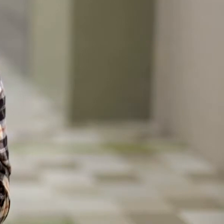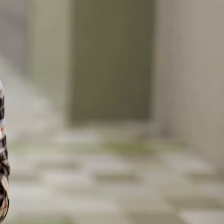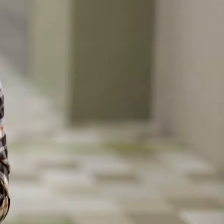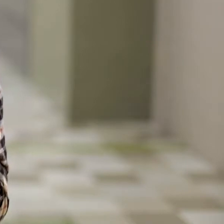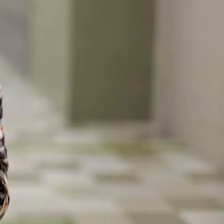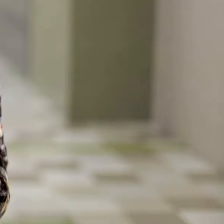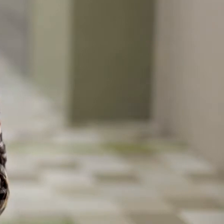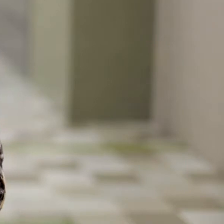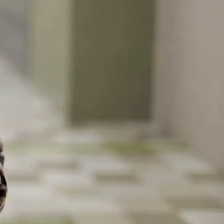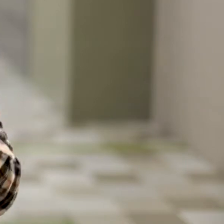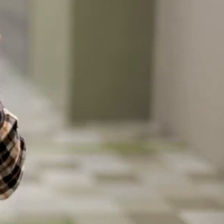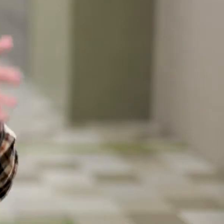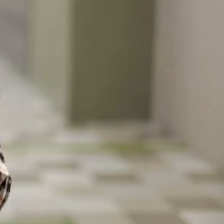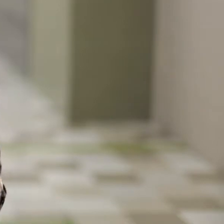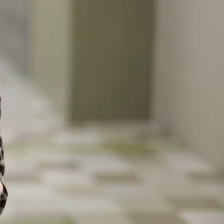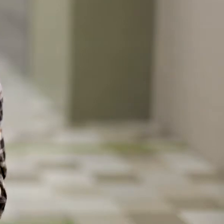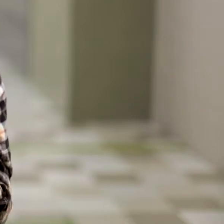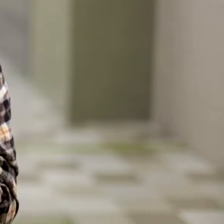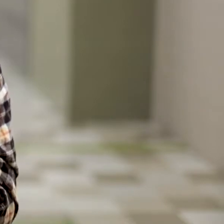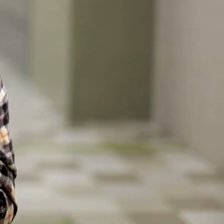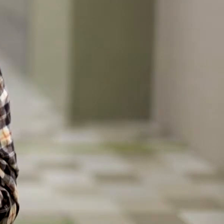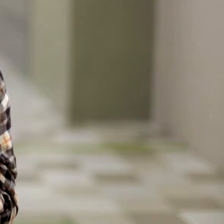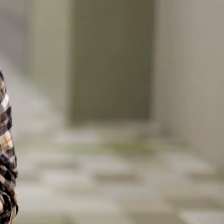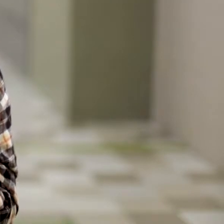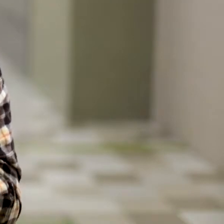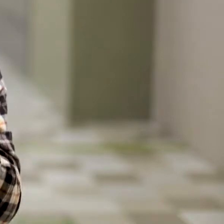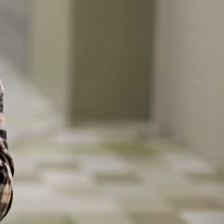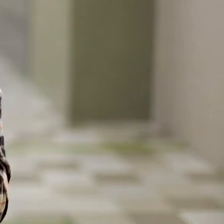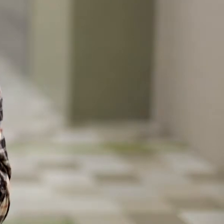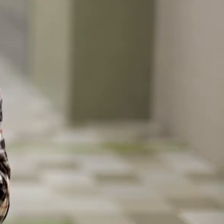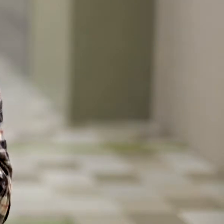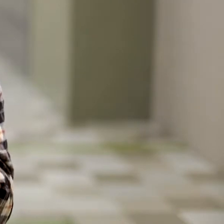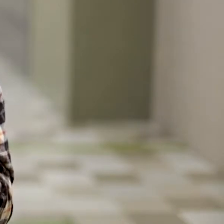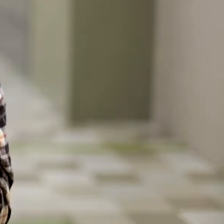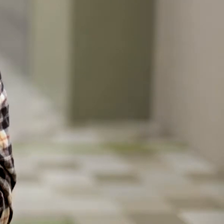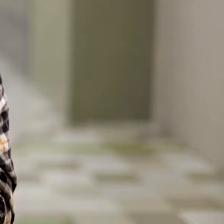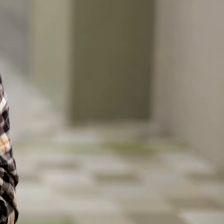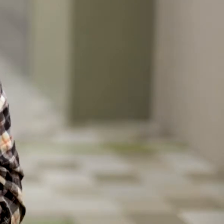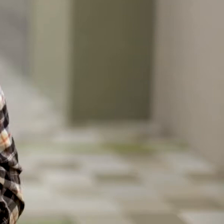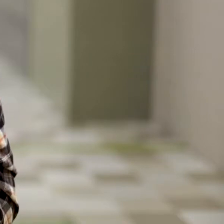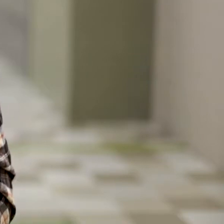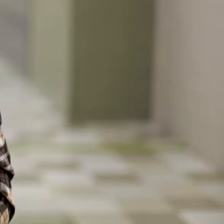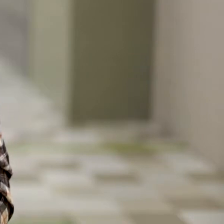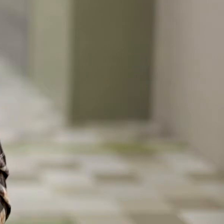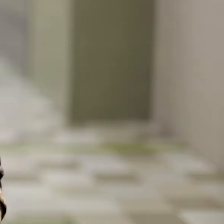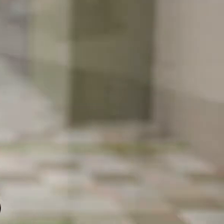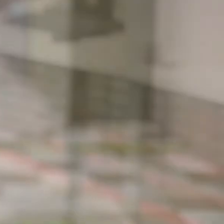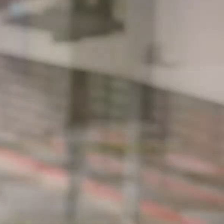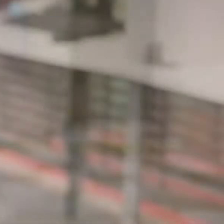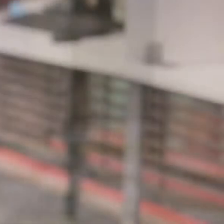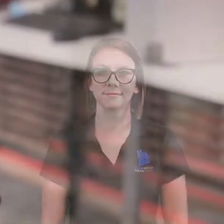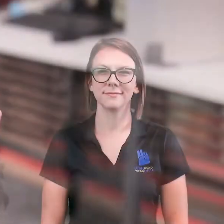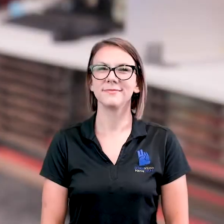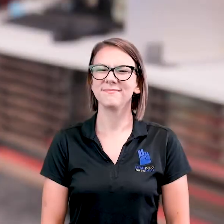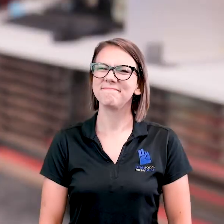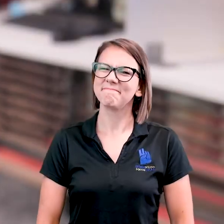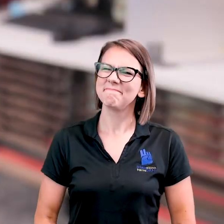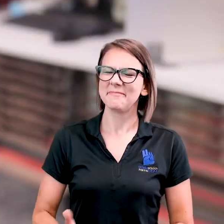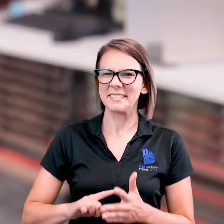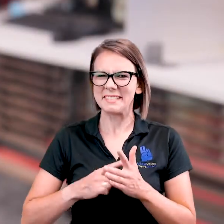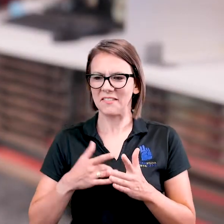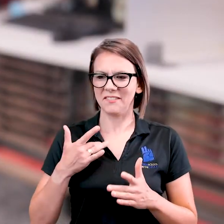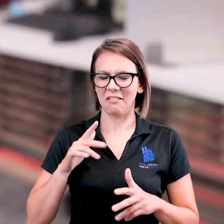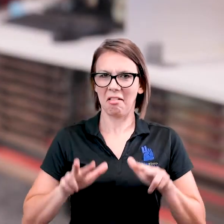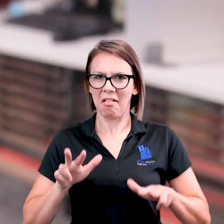the interpreter. But I always want the hearing person to direct their question directly to me. It's a little awkward